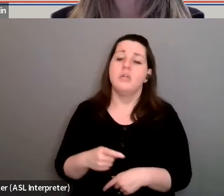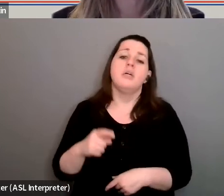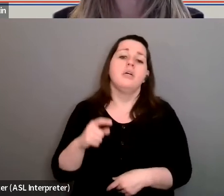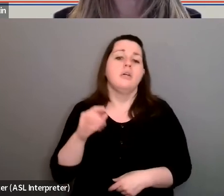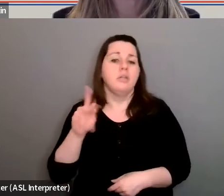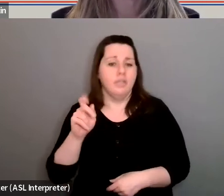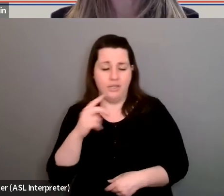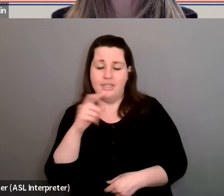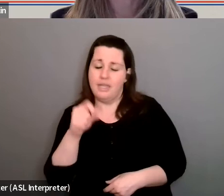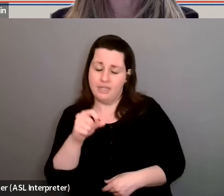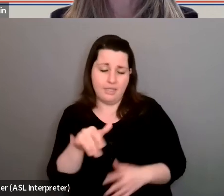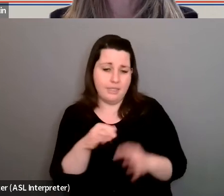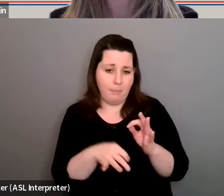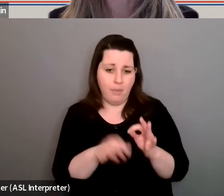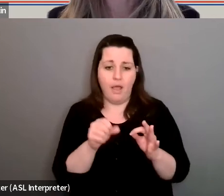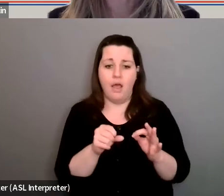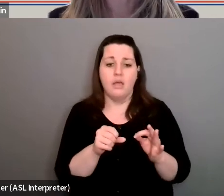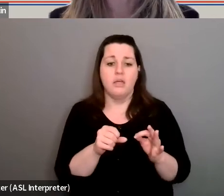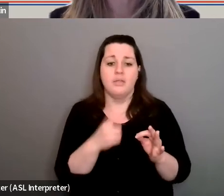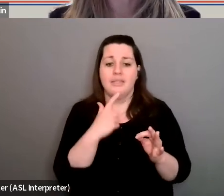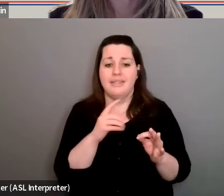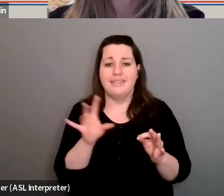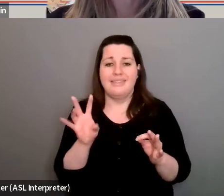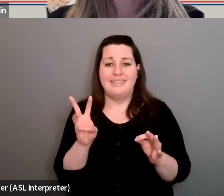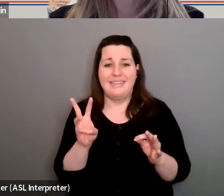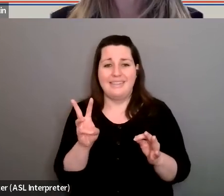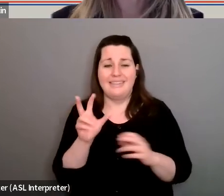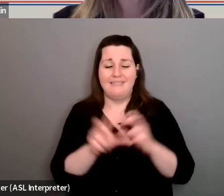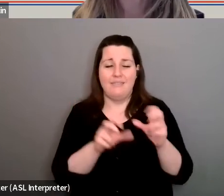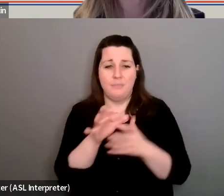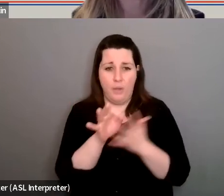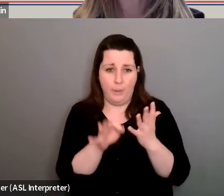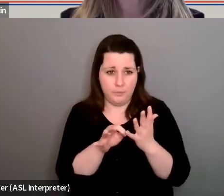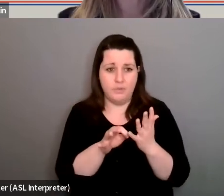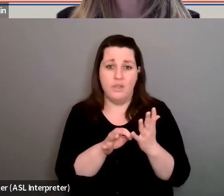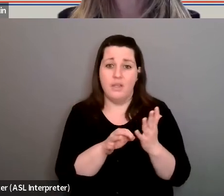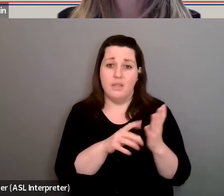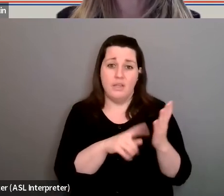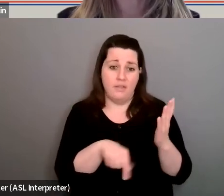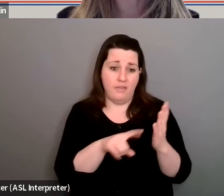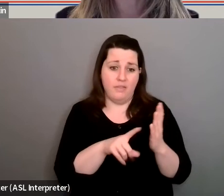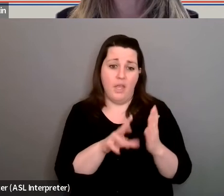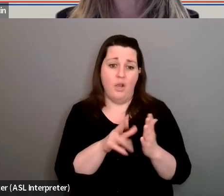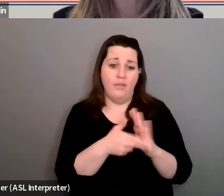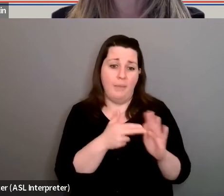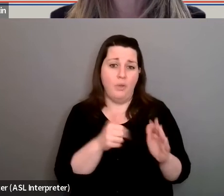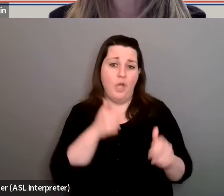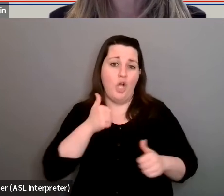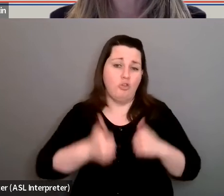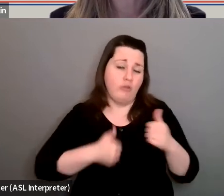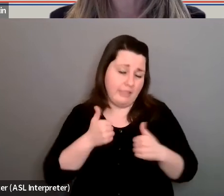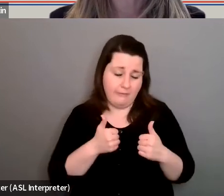simple. There are, like we said, 6 investment options, and they're just basically labeled aggressive down